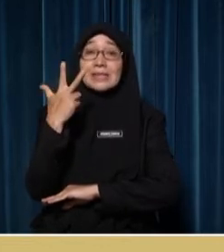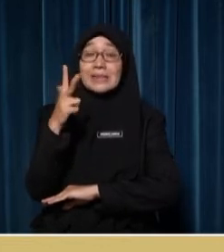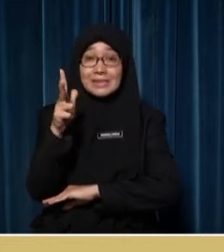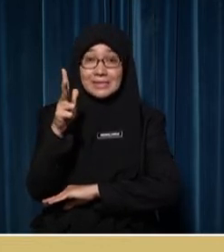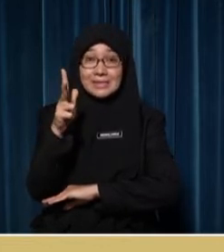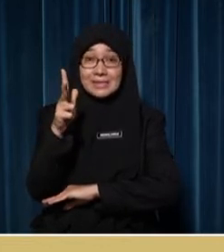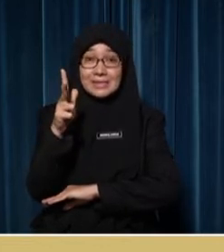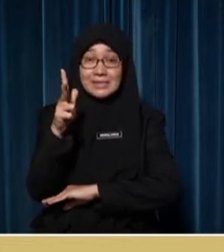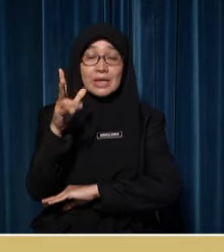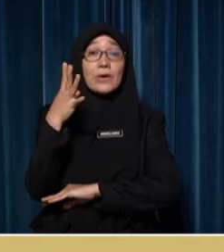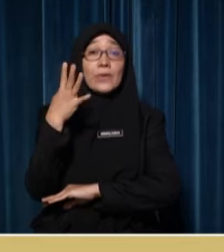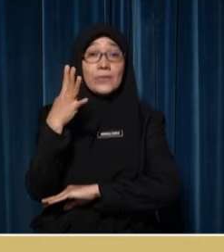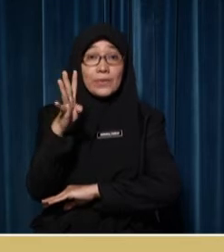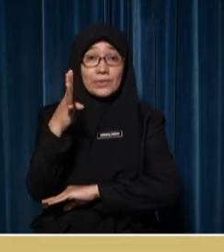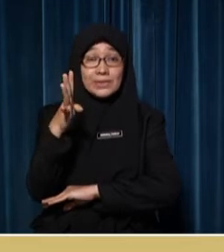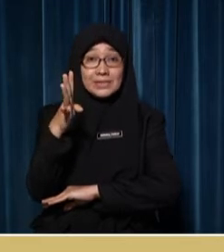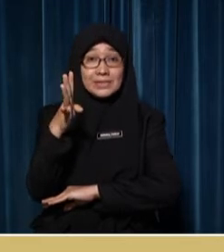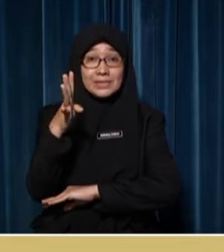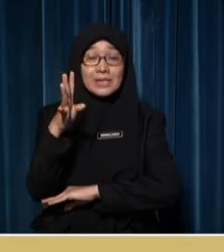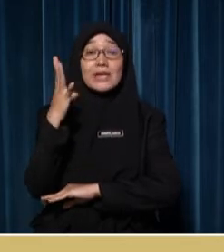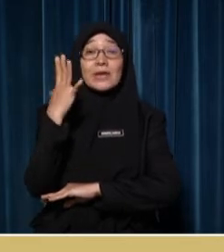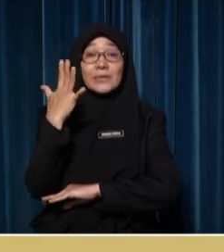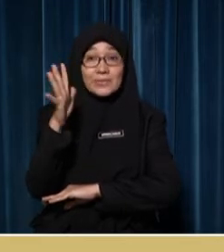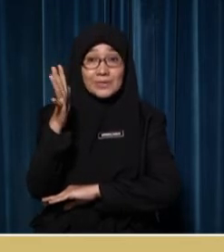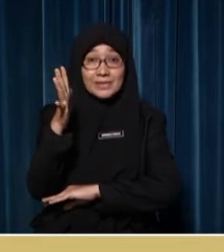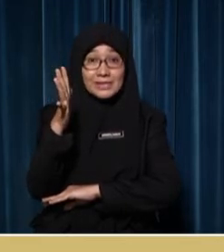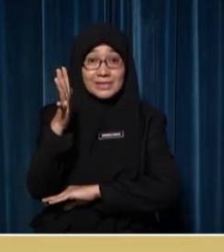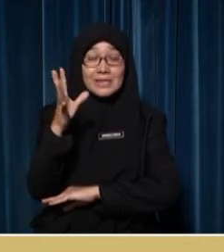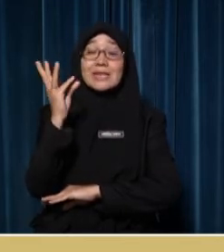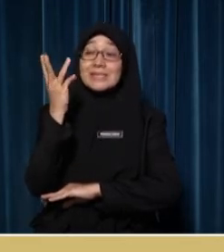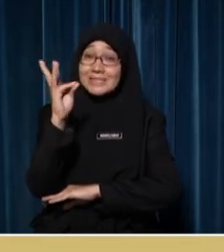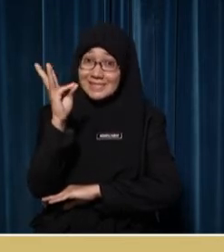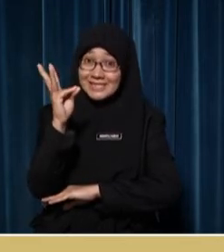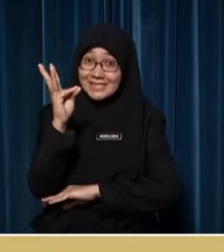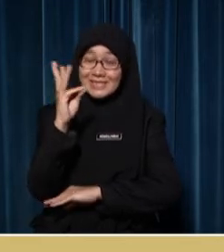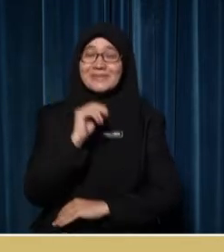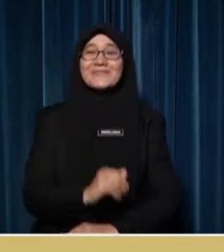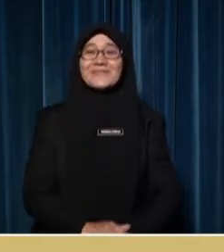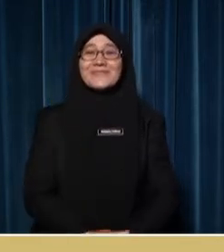13, 14, 15, 16.